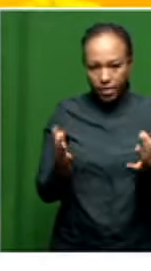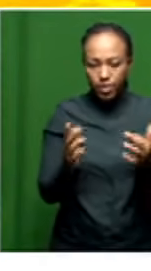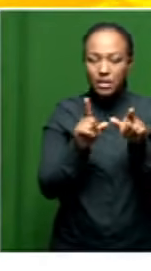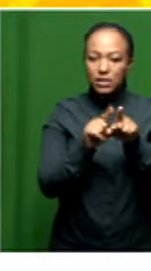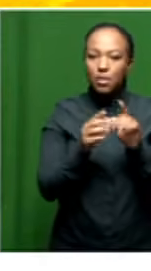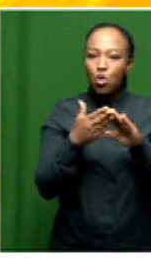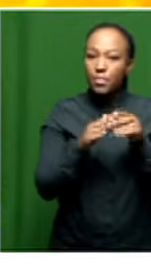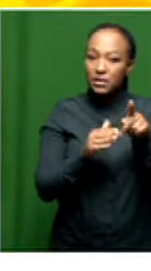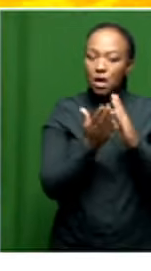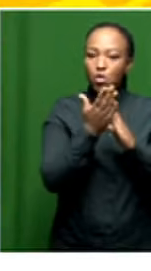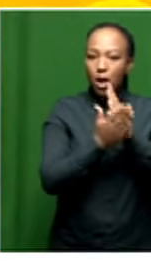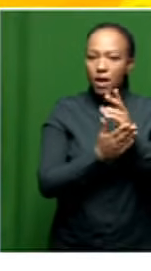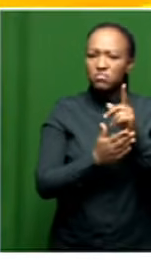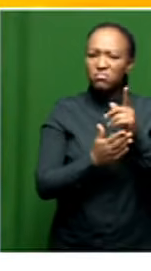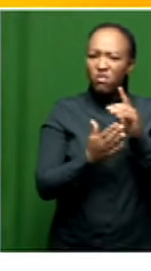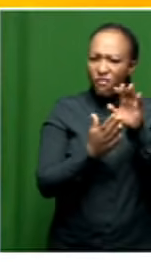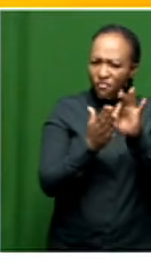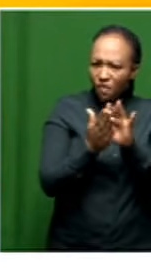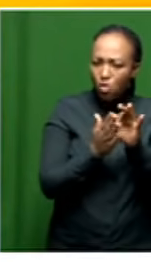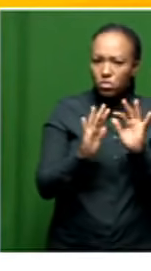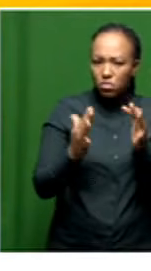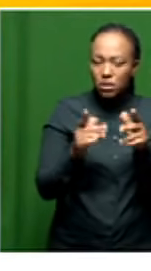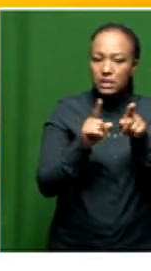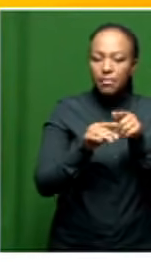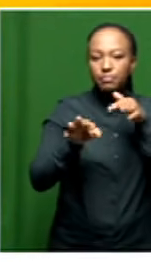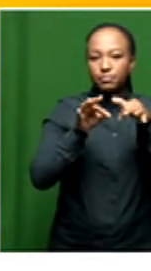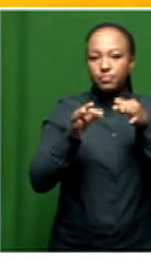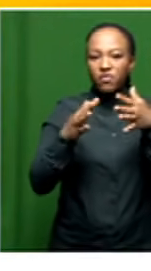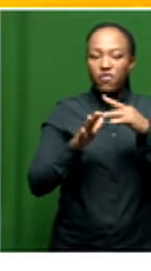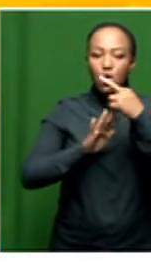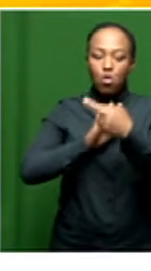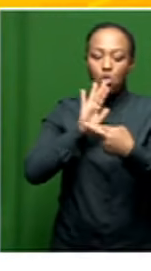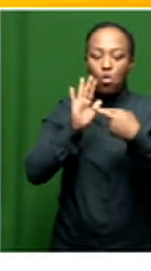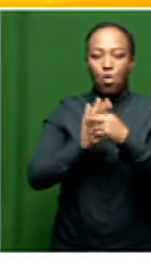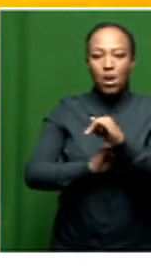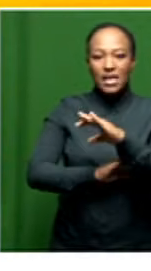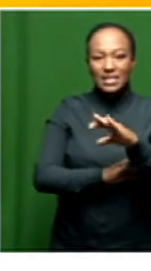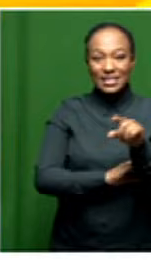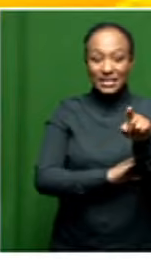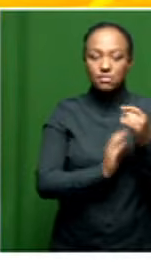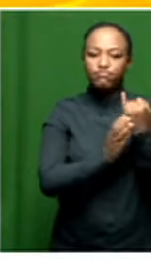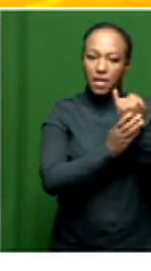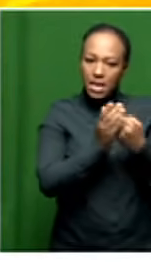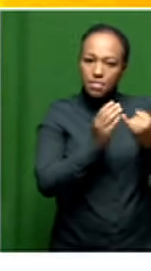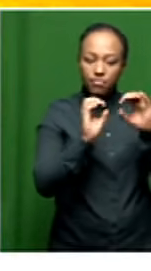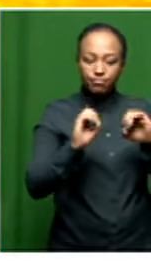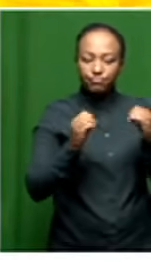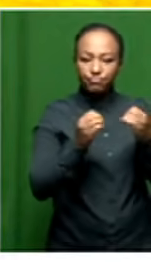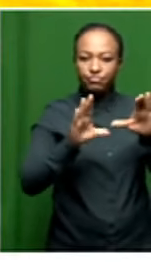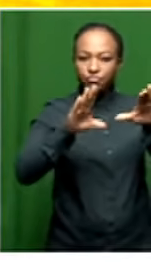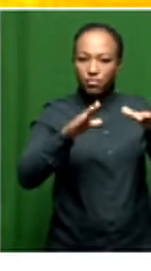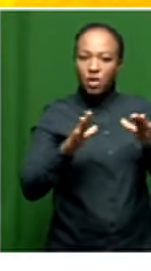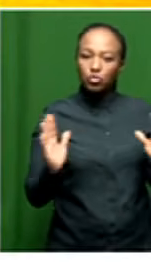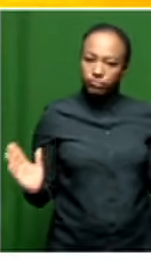also citizens' rights to vote. They will also outline the role of the IEC as an independent body promoting democracy